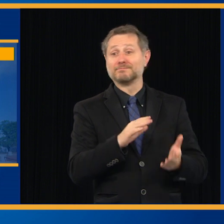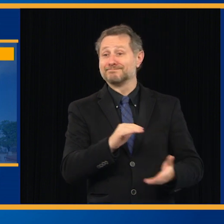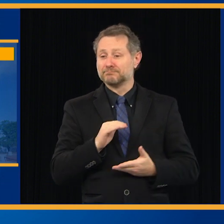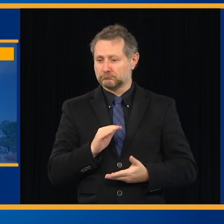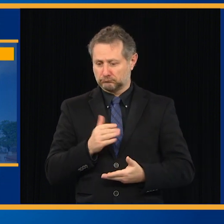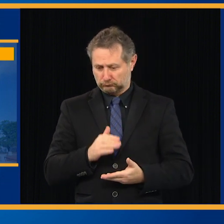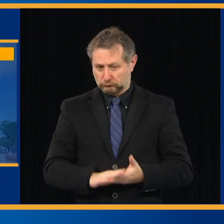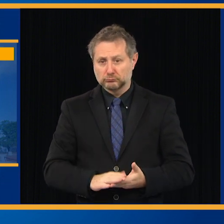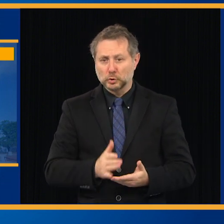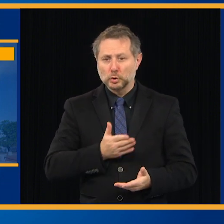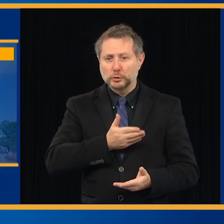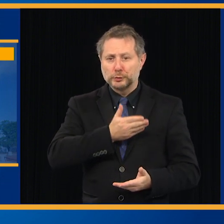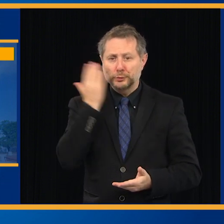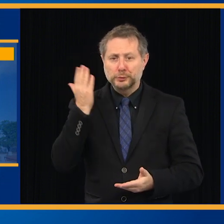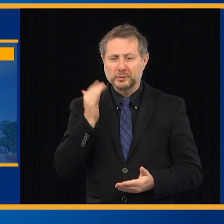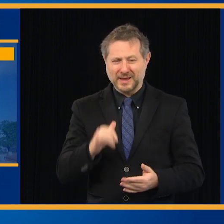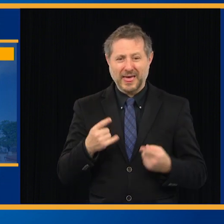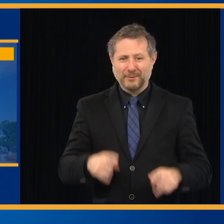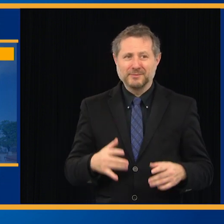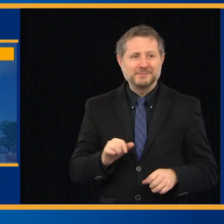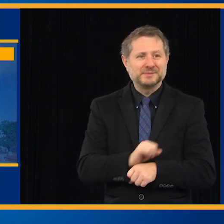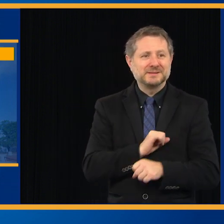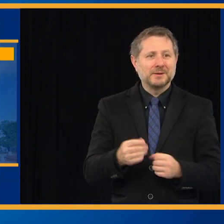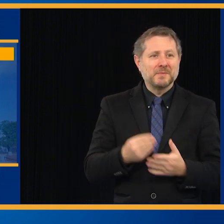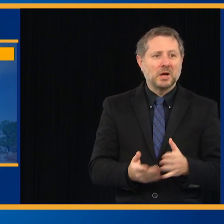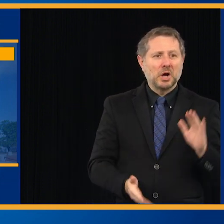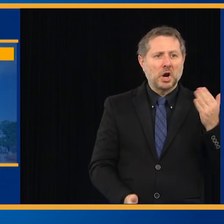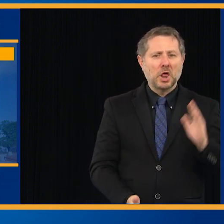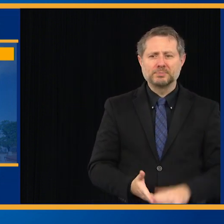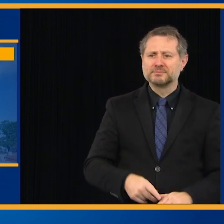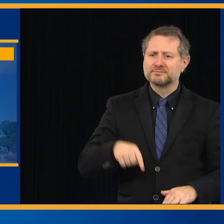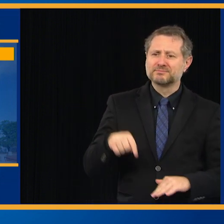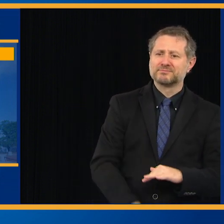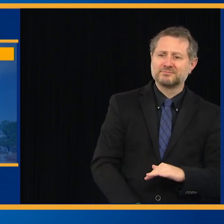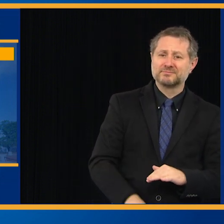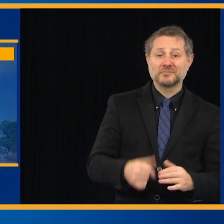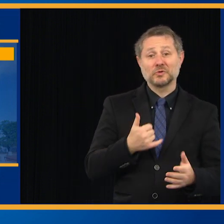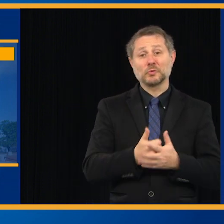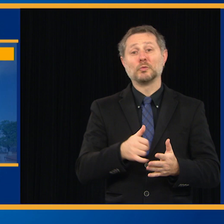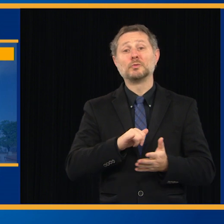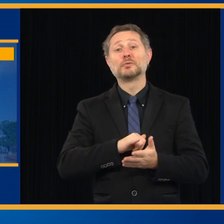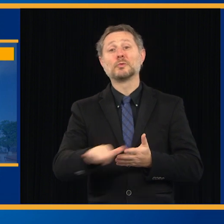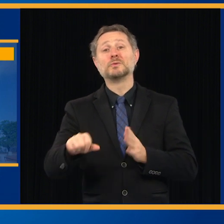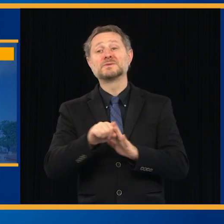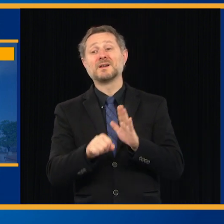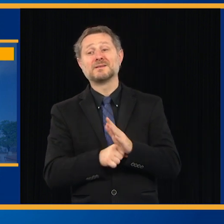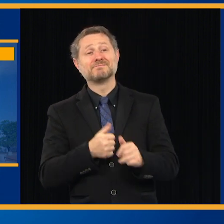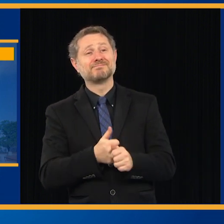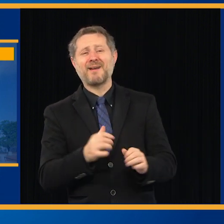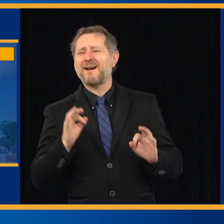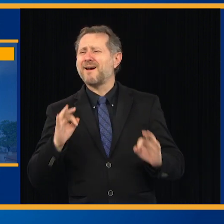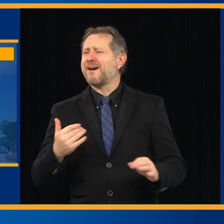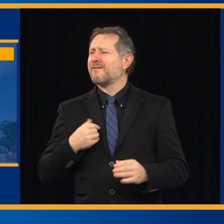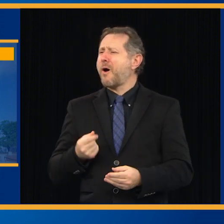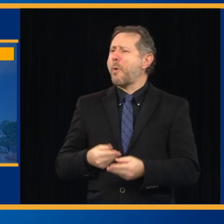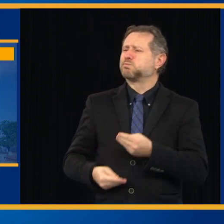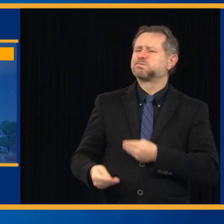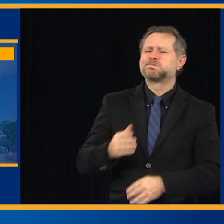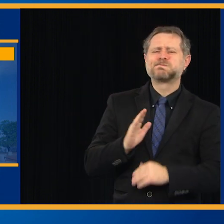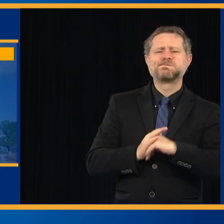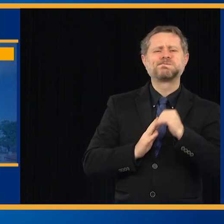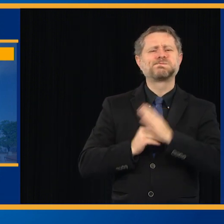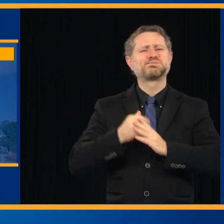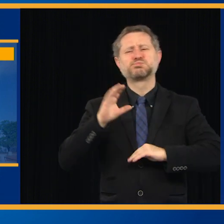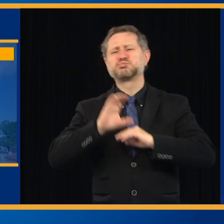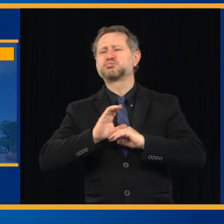that's what has happened. You look at, our economy was doing great, really great in this state. But